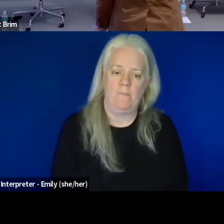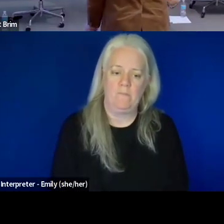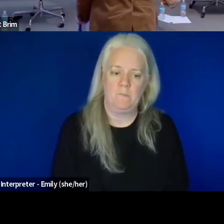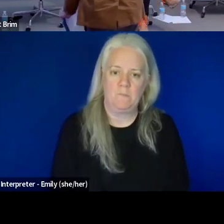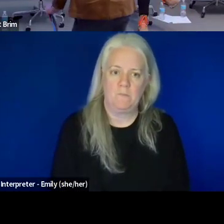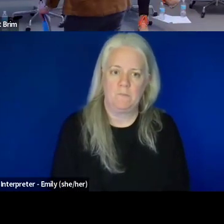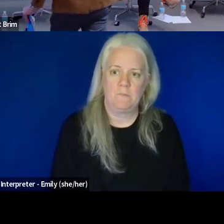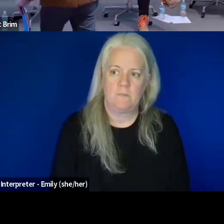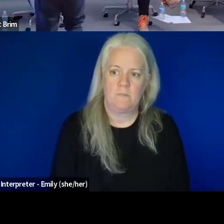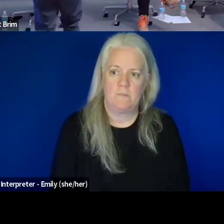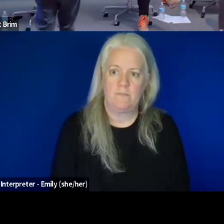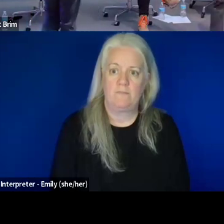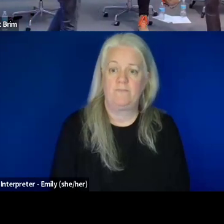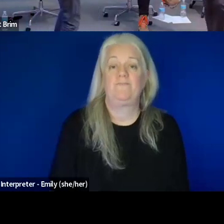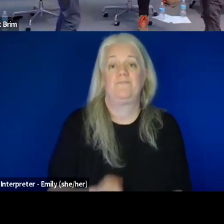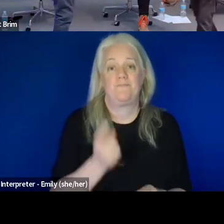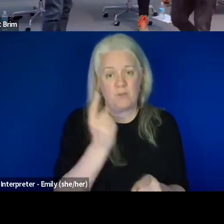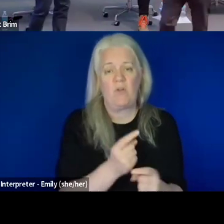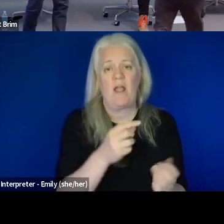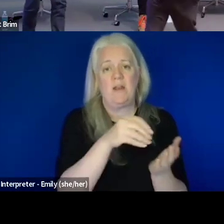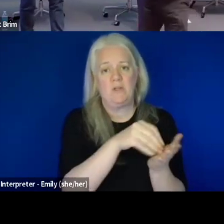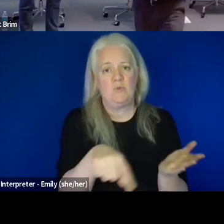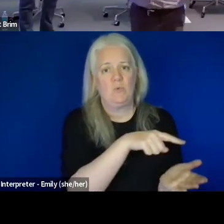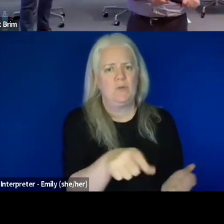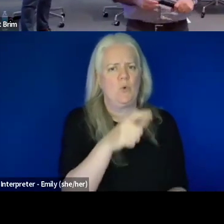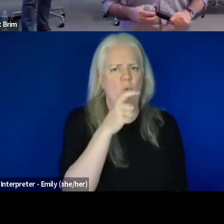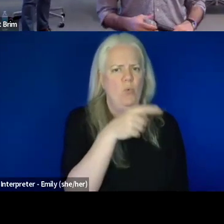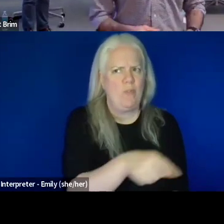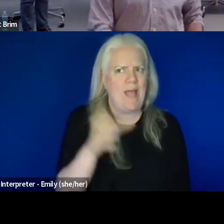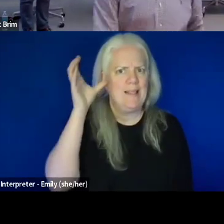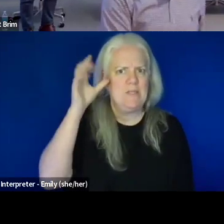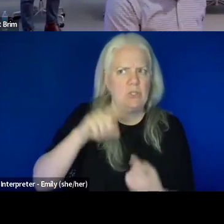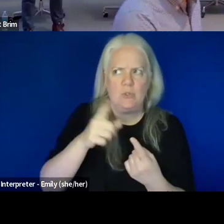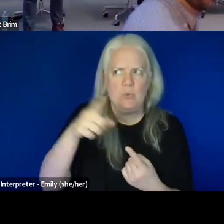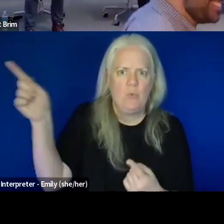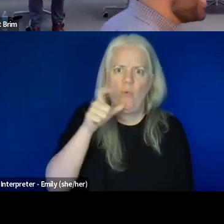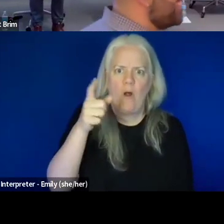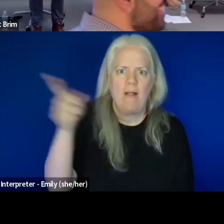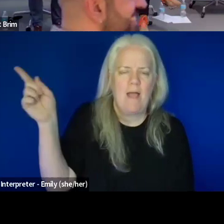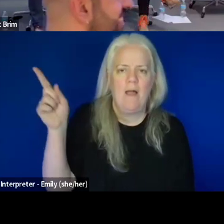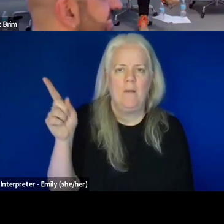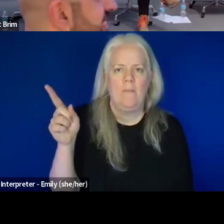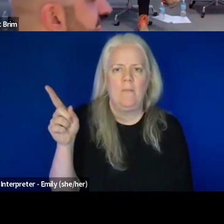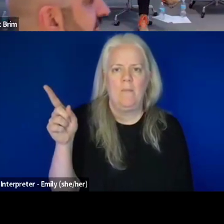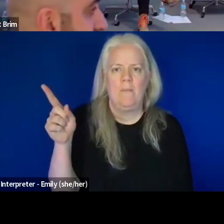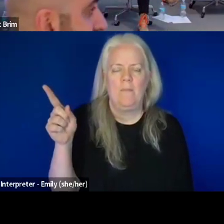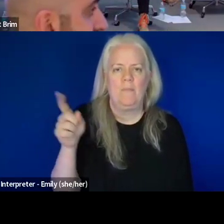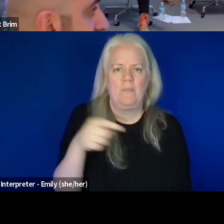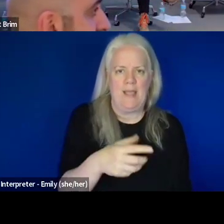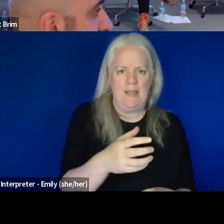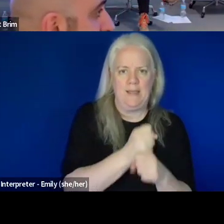Yeah, who do students listen to? Which emails do they open, right? Who has students' ears? Figuring that out on each